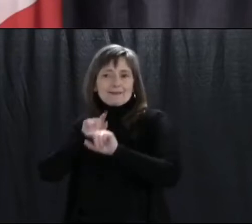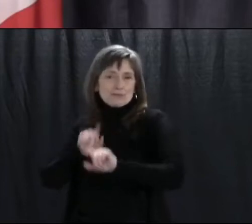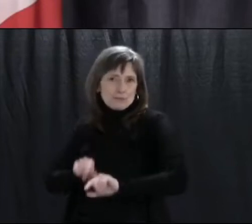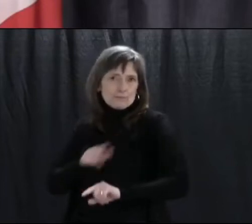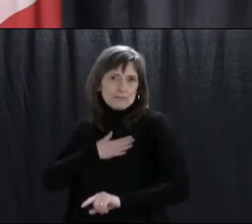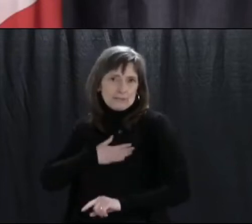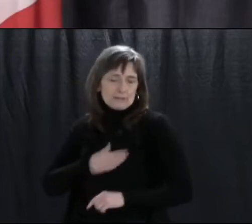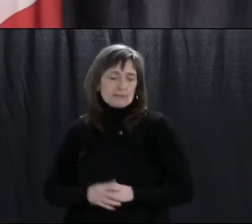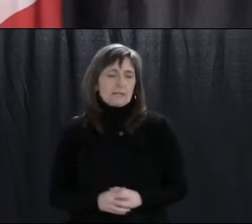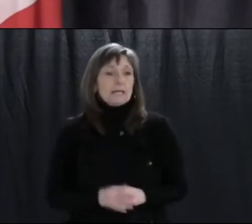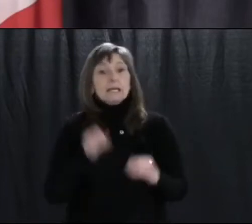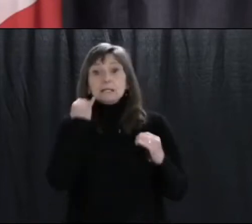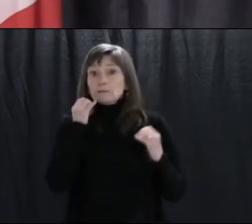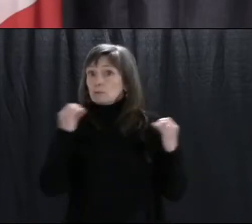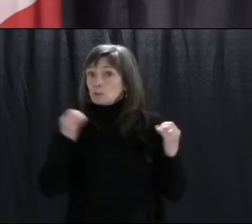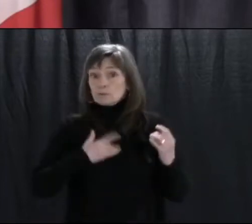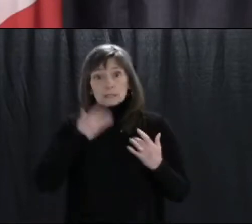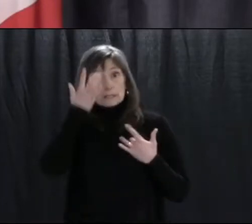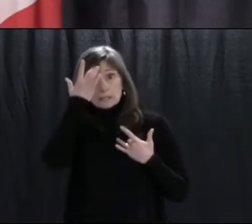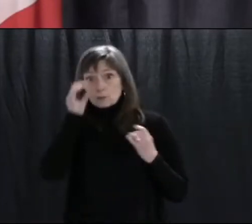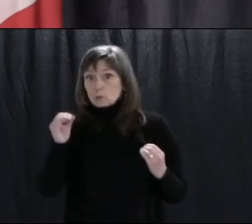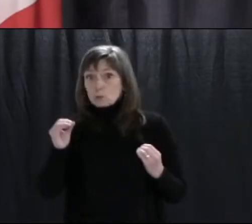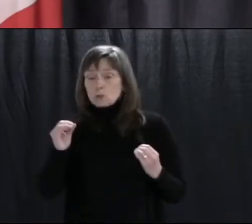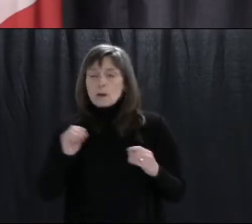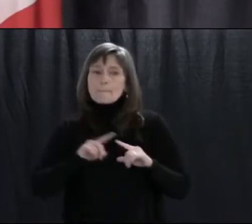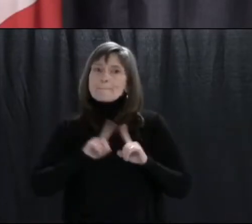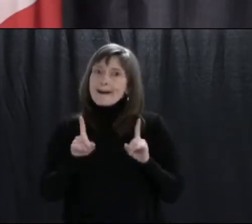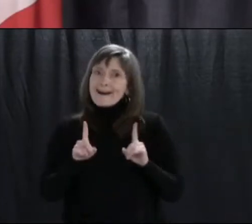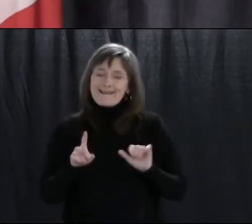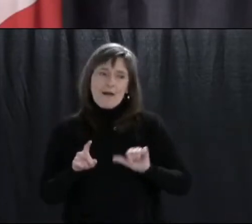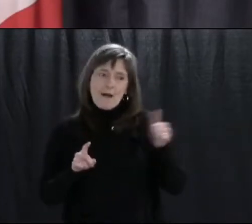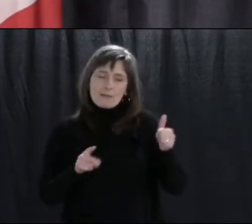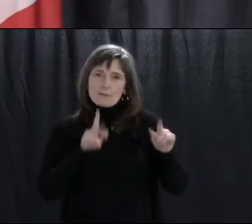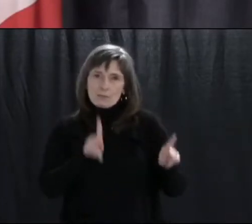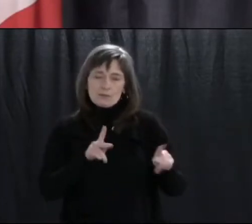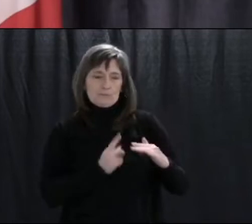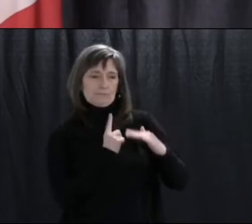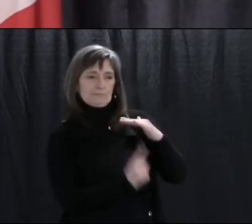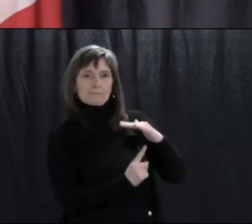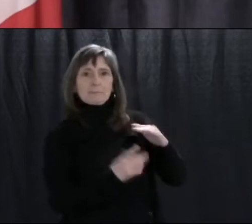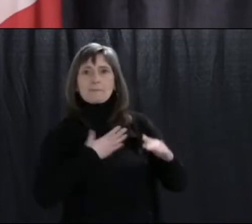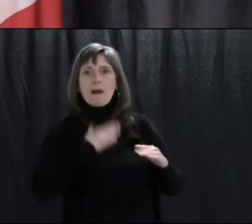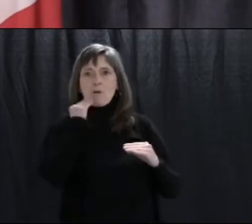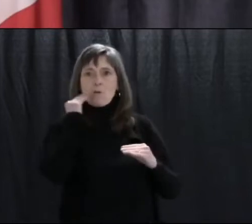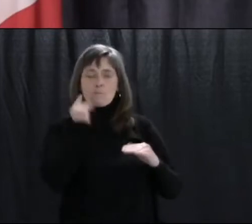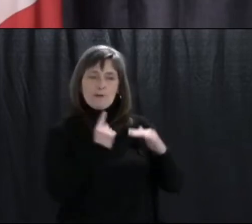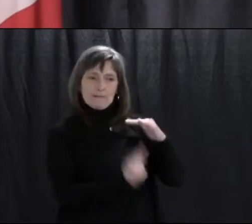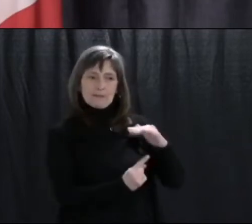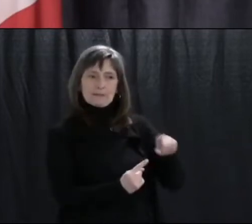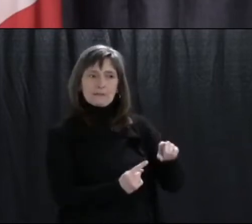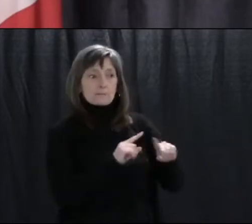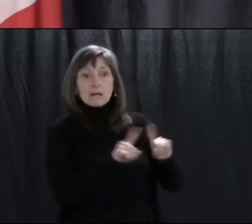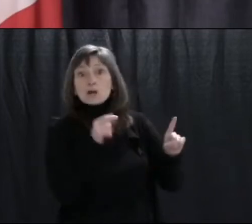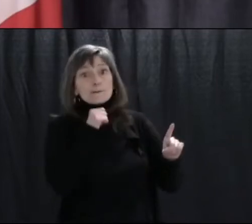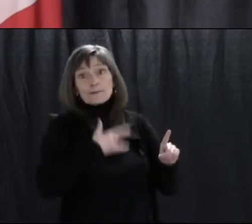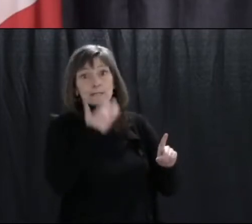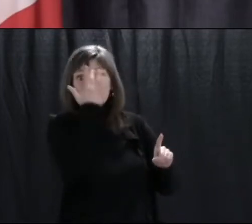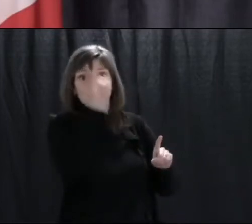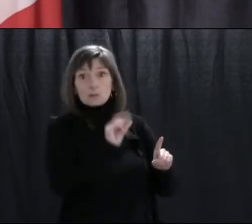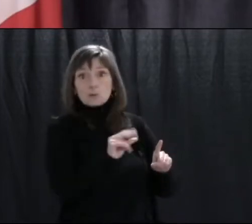If you are asymptomatic and live with someone who is self-isolating and does not have symptoms, you do not